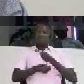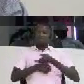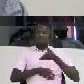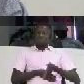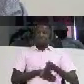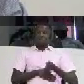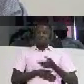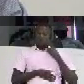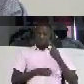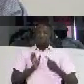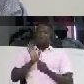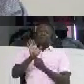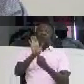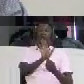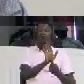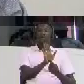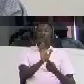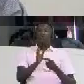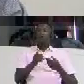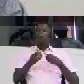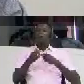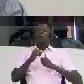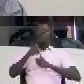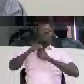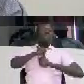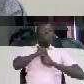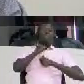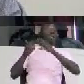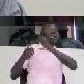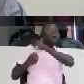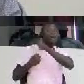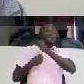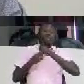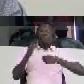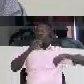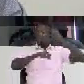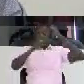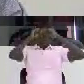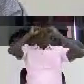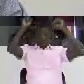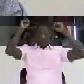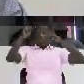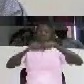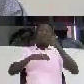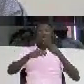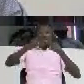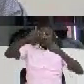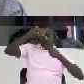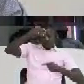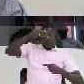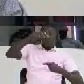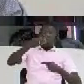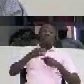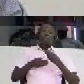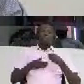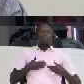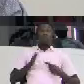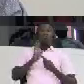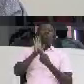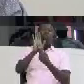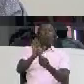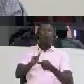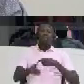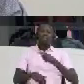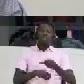revealed that officials in the highest echelons of government and their subordinates inflicted upon